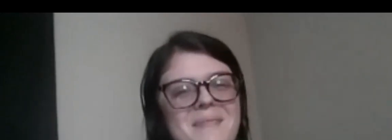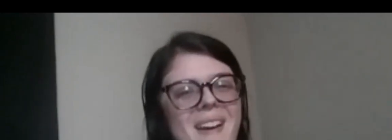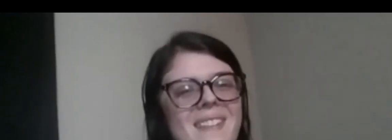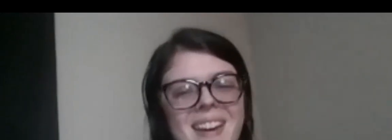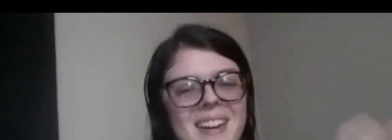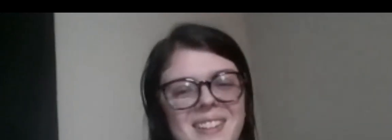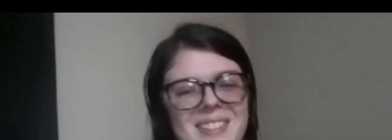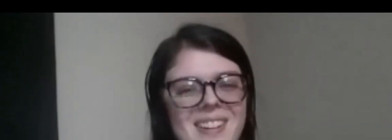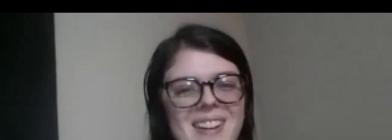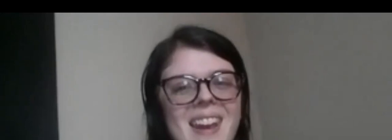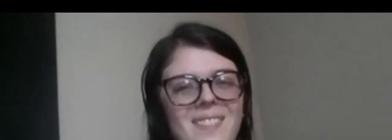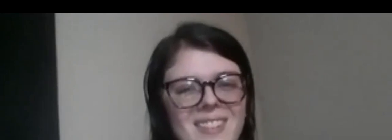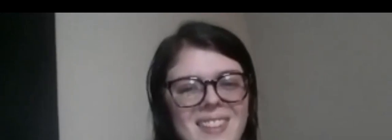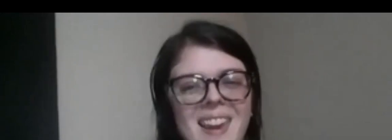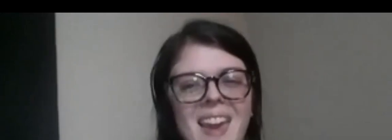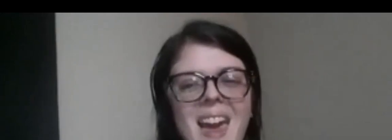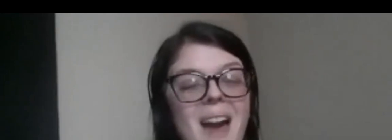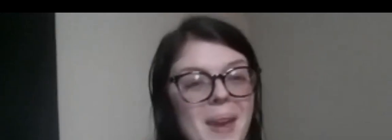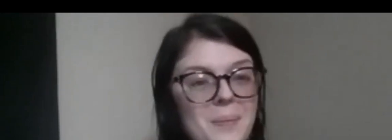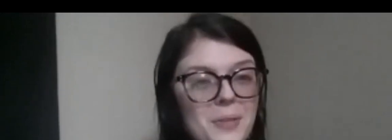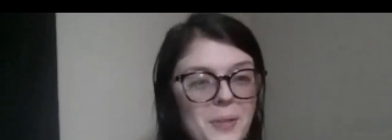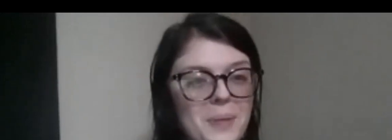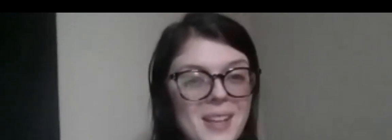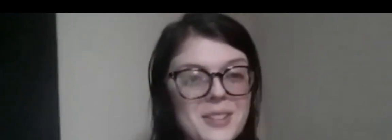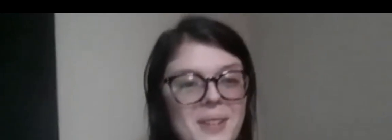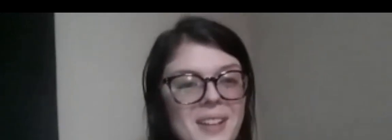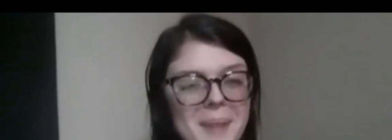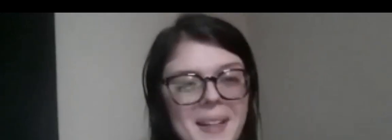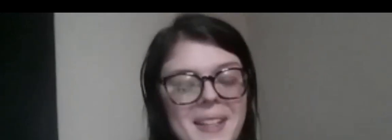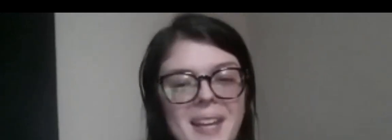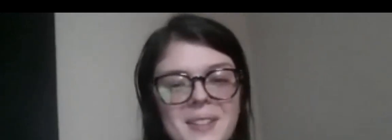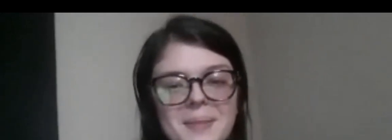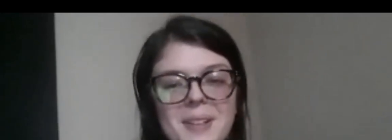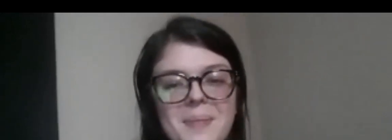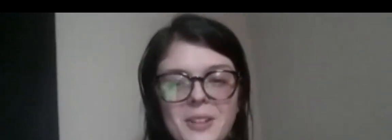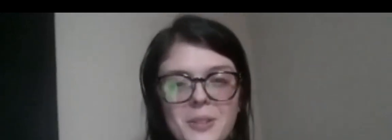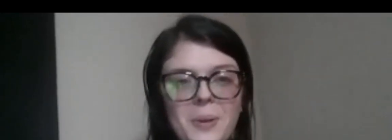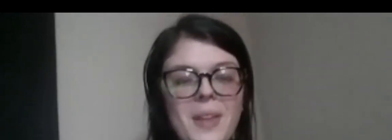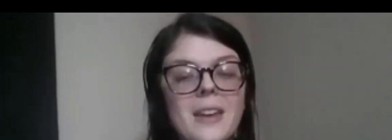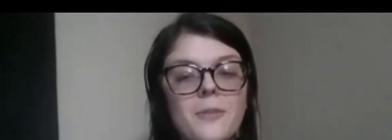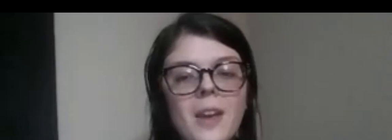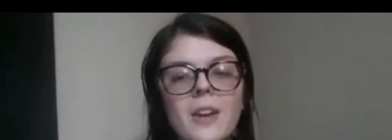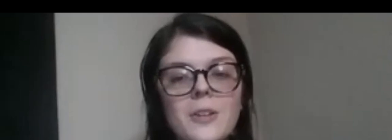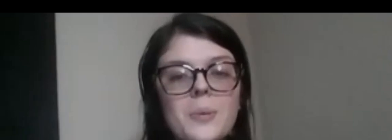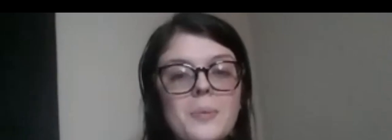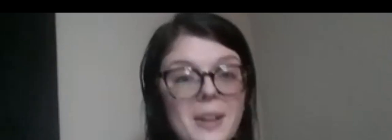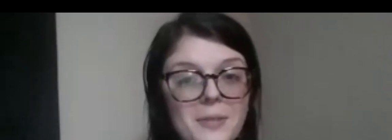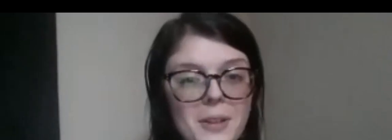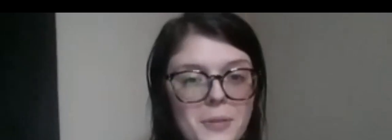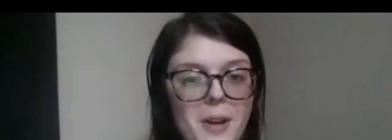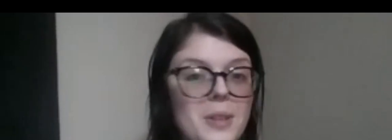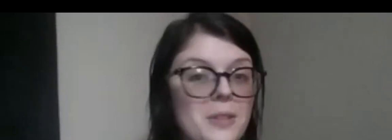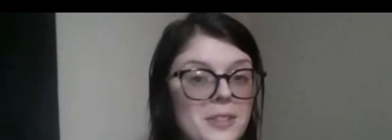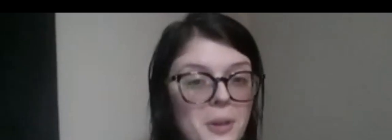more about your journey and everything. And before we get to our next panelist, I just want to make sure that if you will